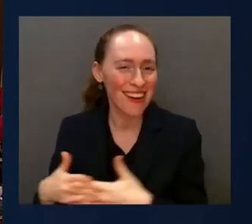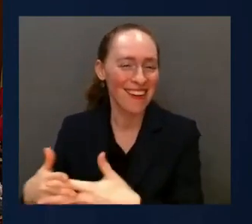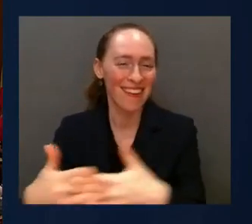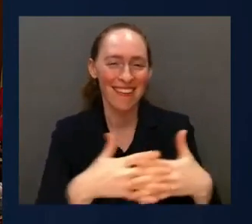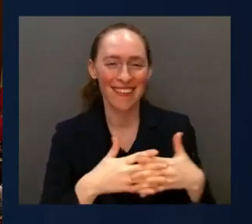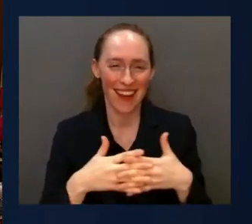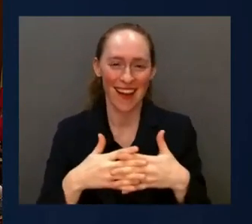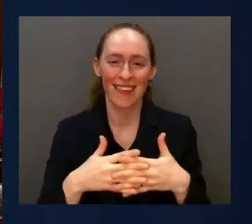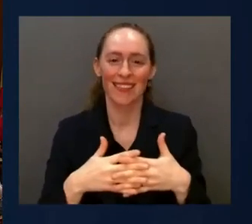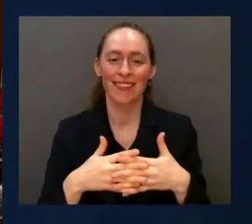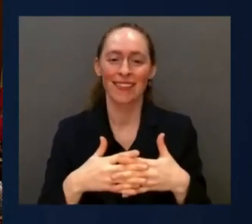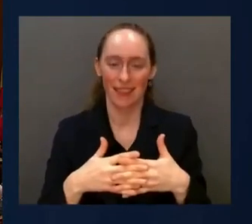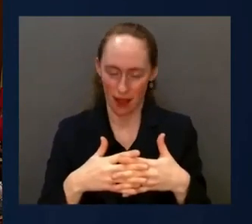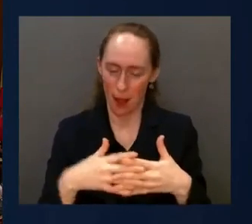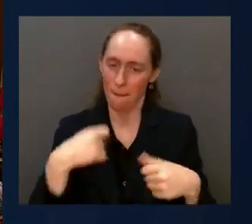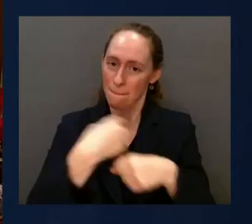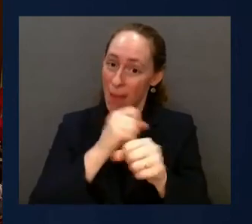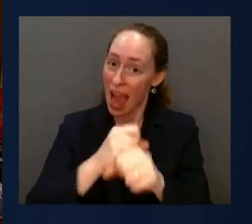I mean it.